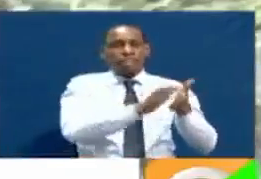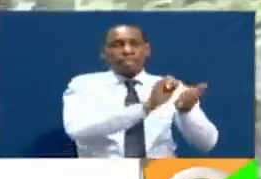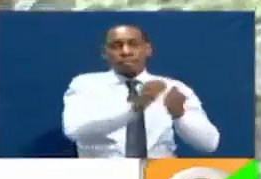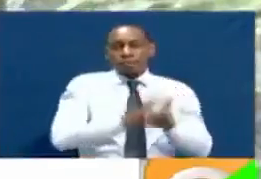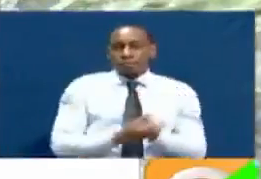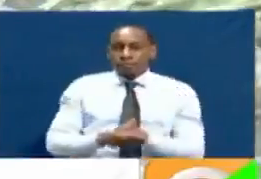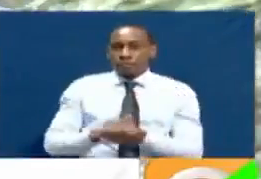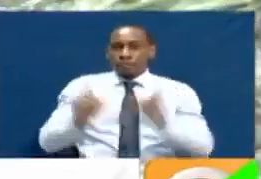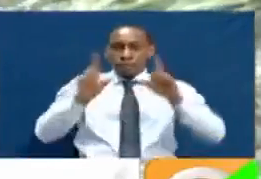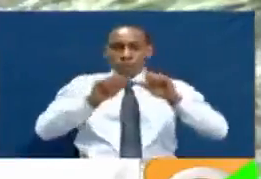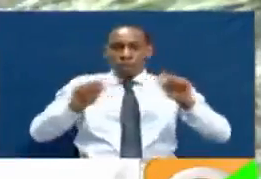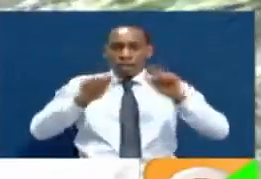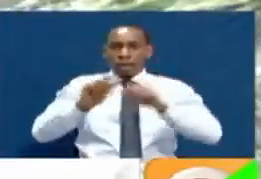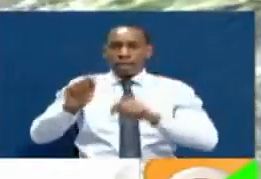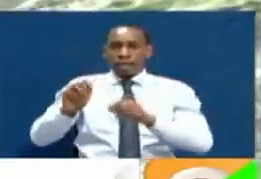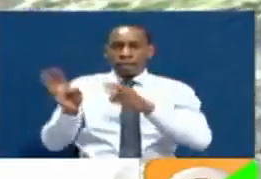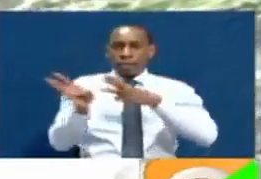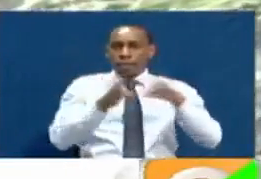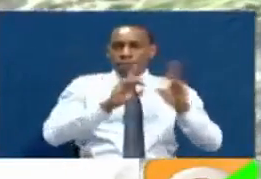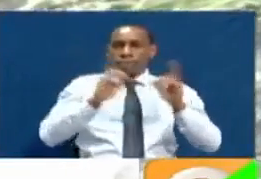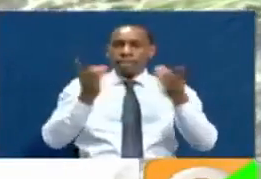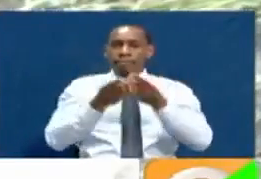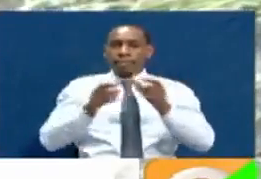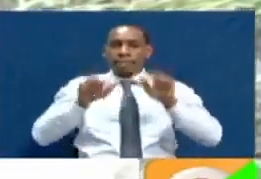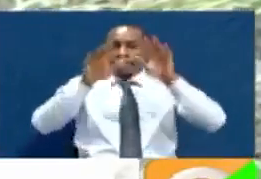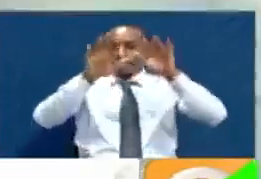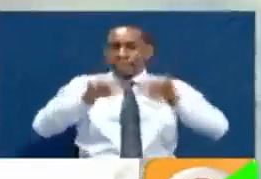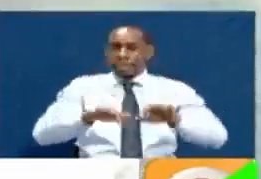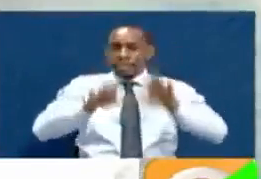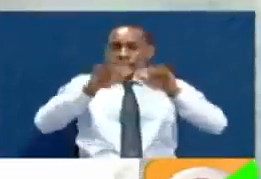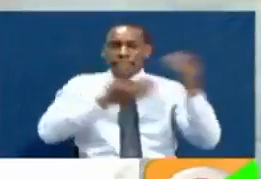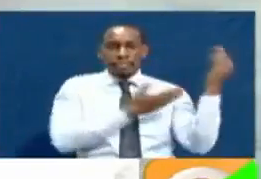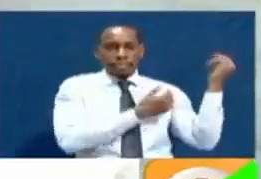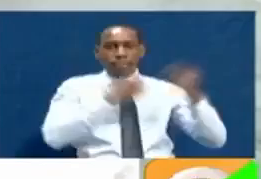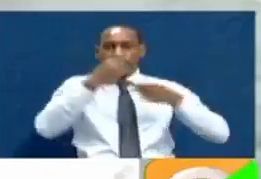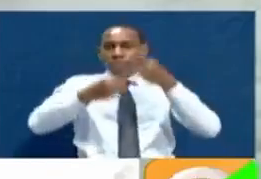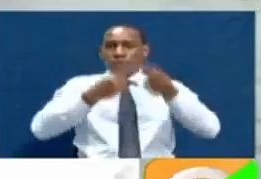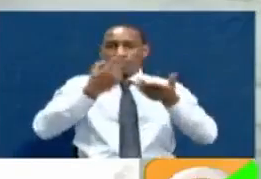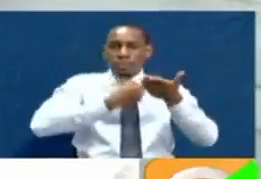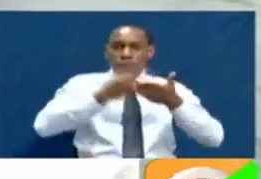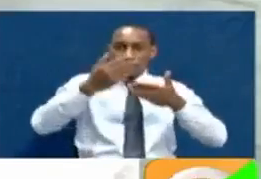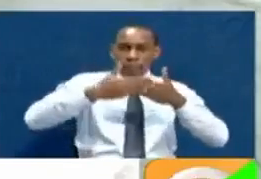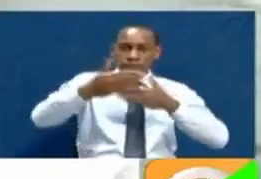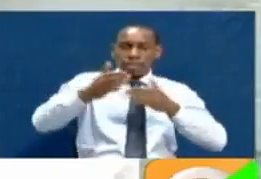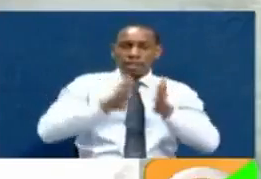According to the Kenya Meteorological Department, the rains are expected to continue for the better part of the week,